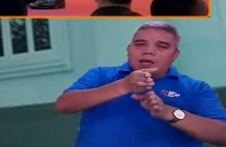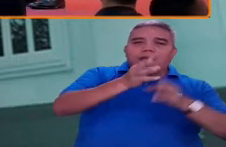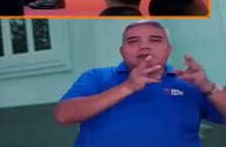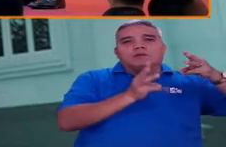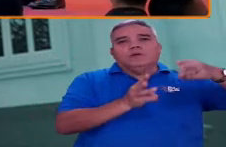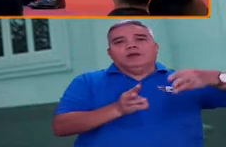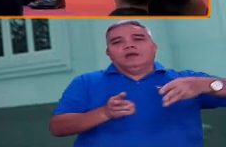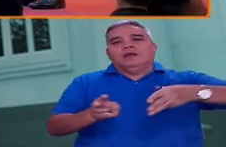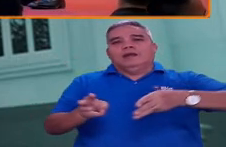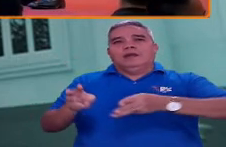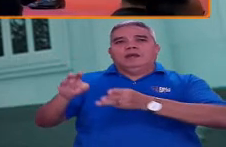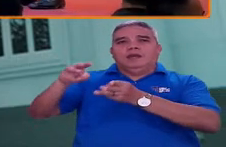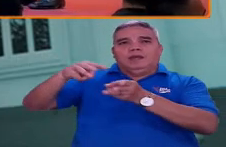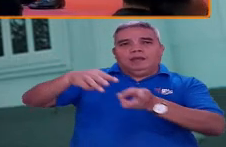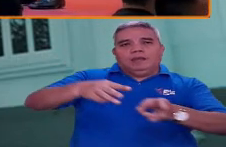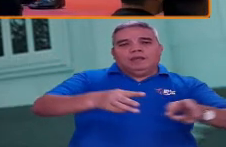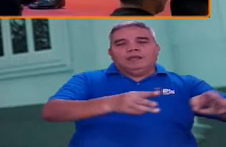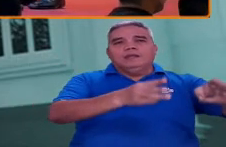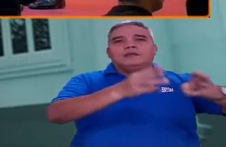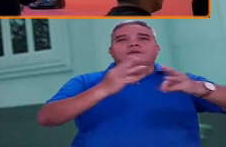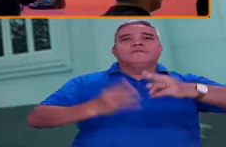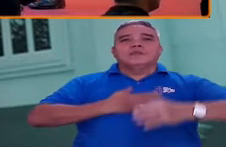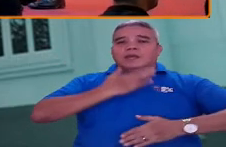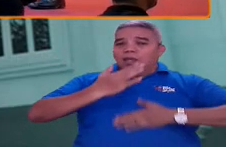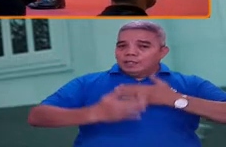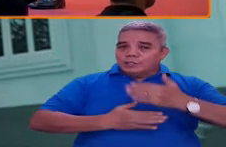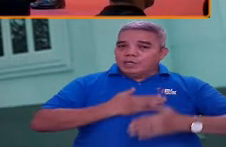us find the way,